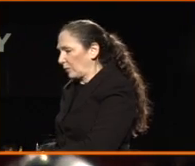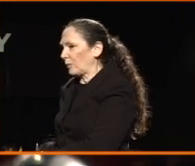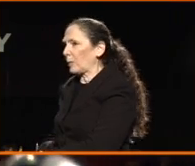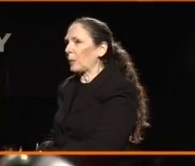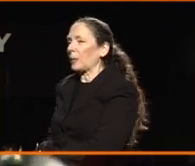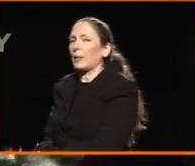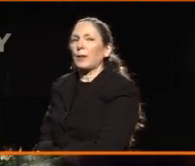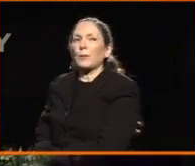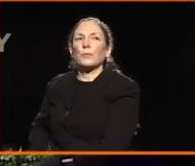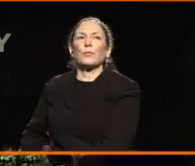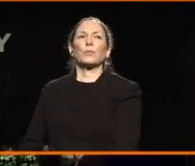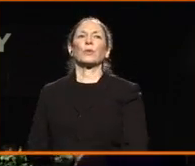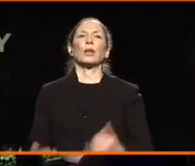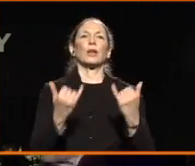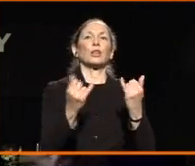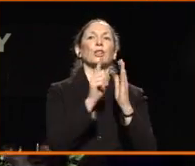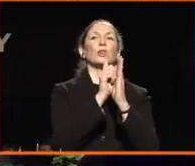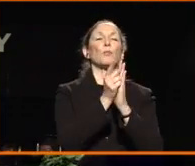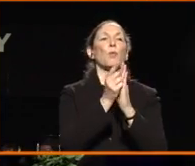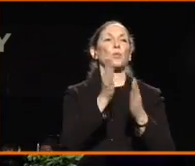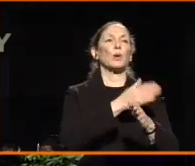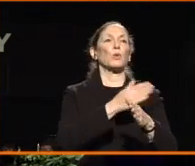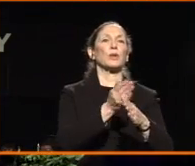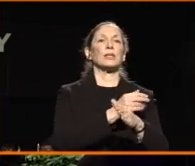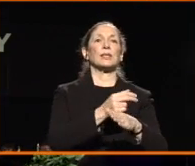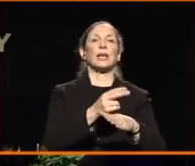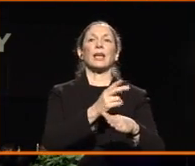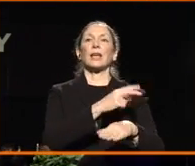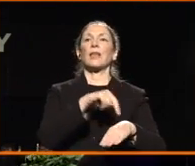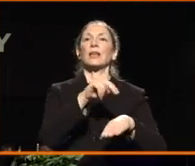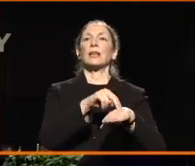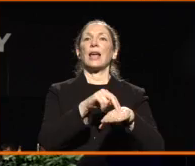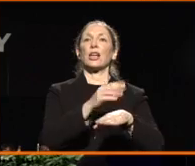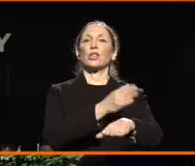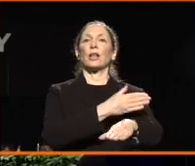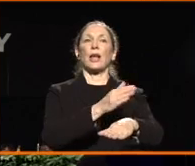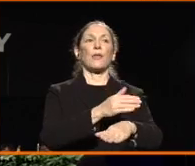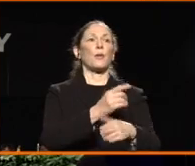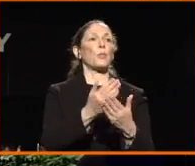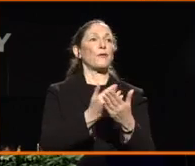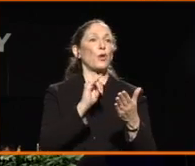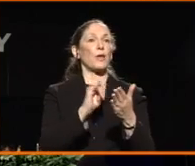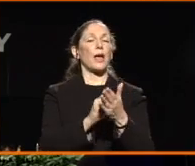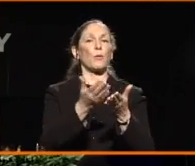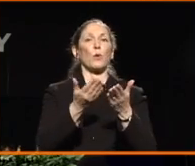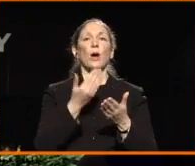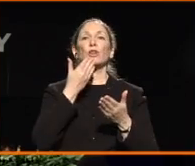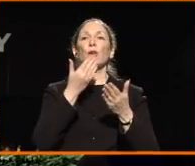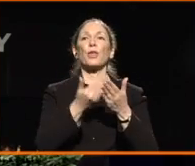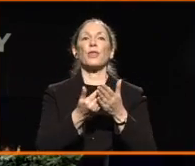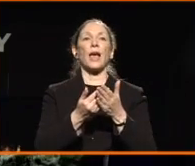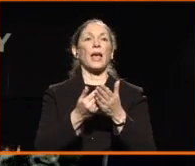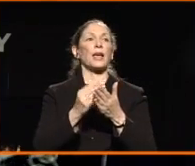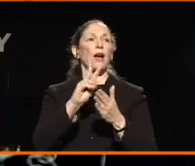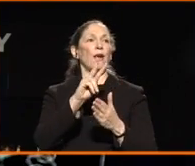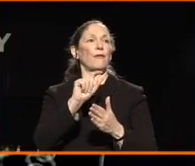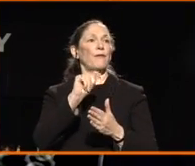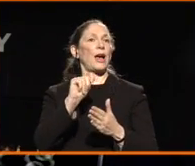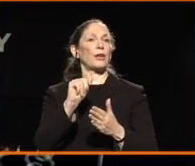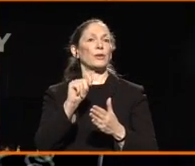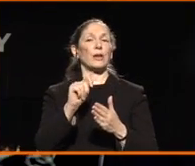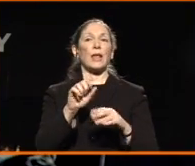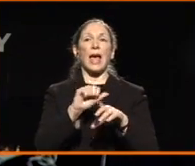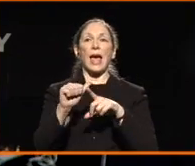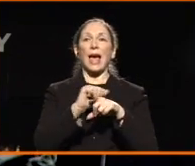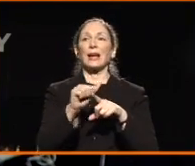In just a moment, we're going to sing the national anthem. But before, we'd like to thank our veterans, our active duty military, and